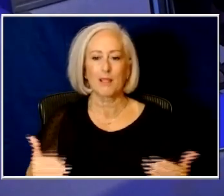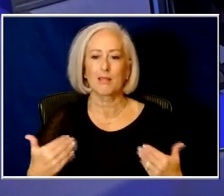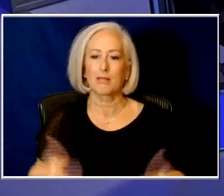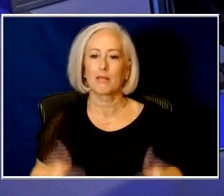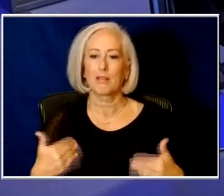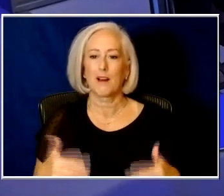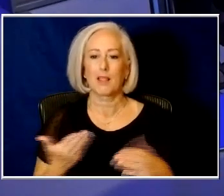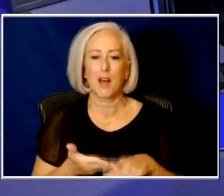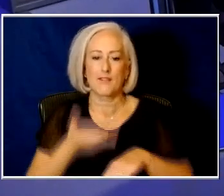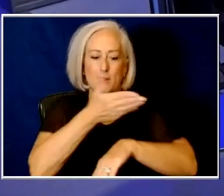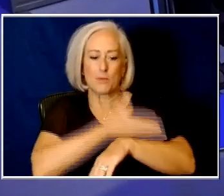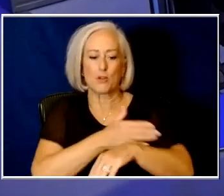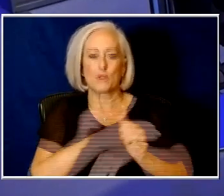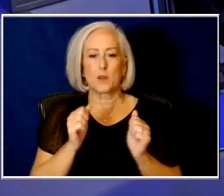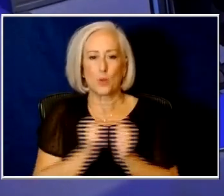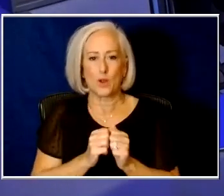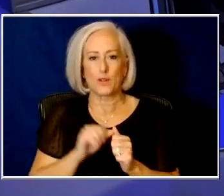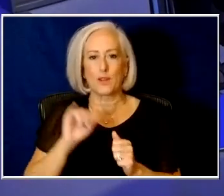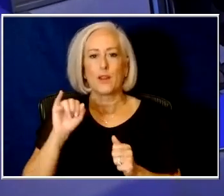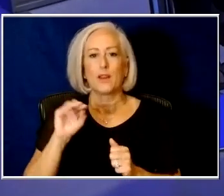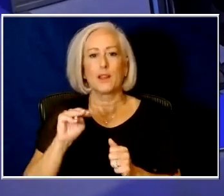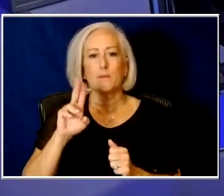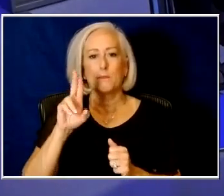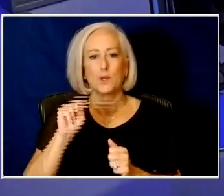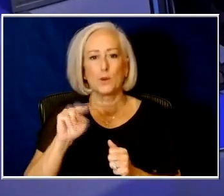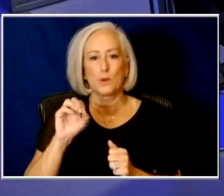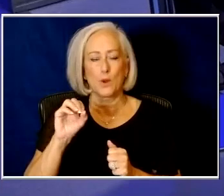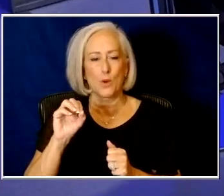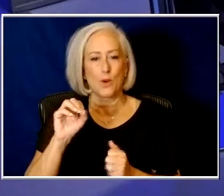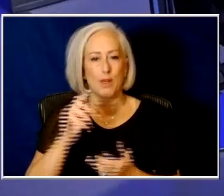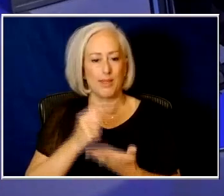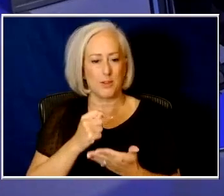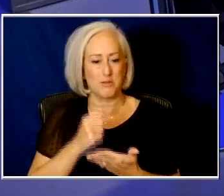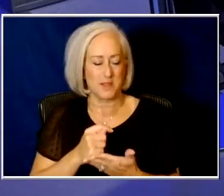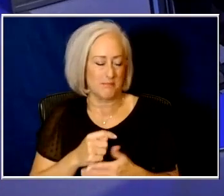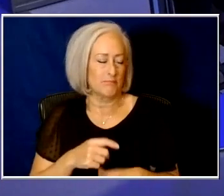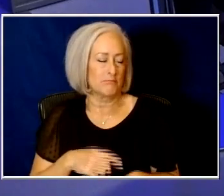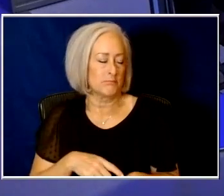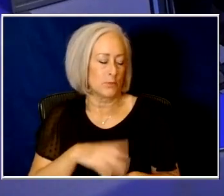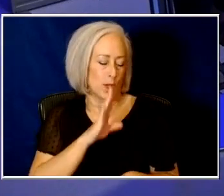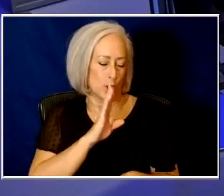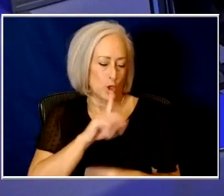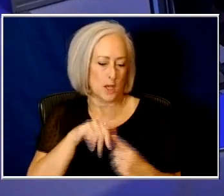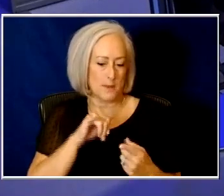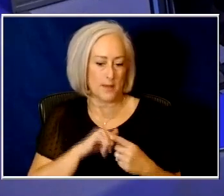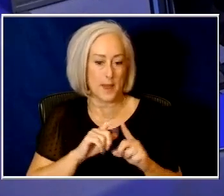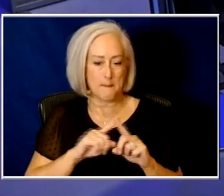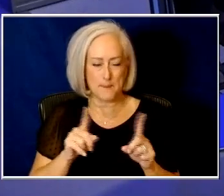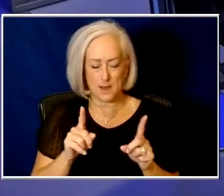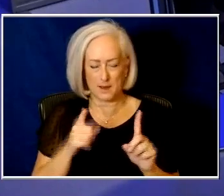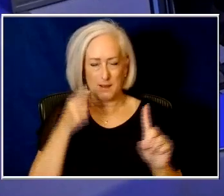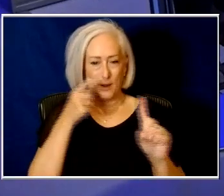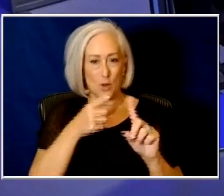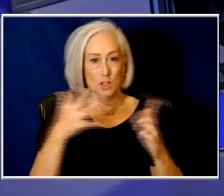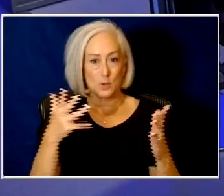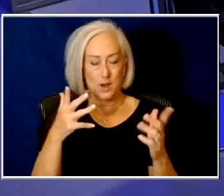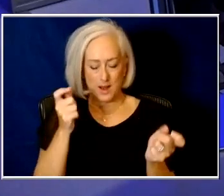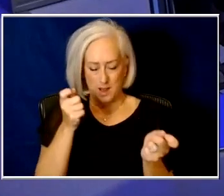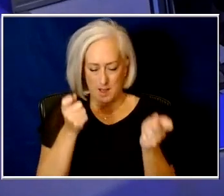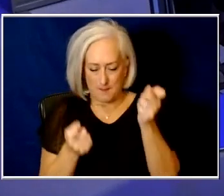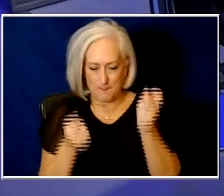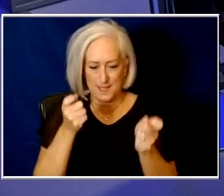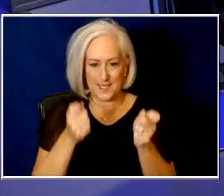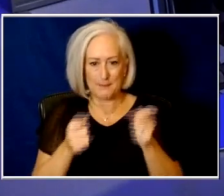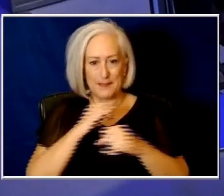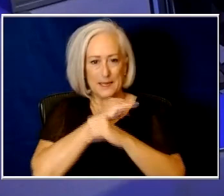and we and we could talk a little bit about what that means. But you're trying to manipulate the immune system to either kill cells or not kill cells, et